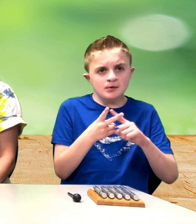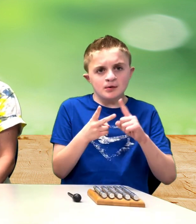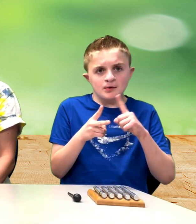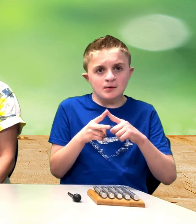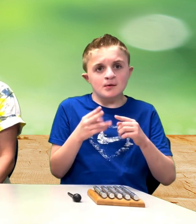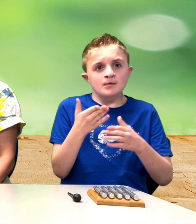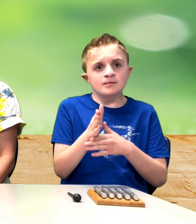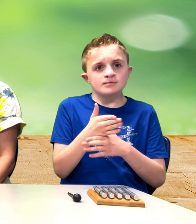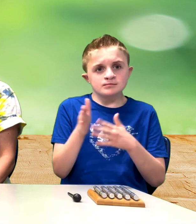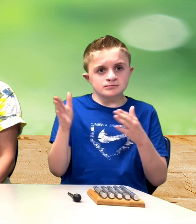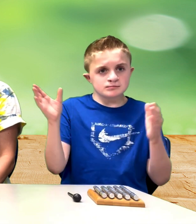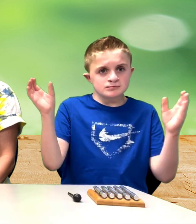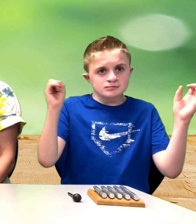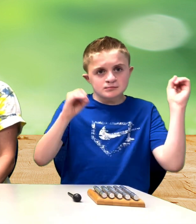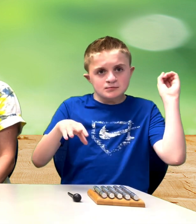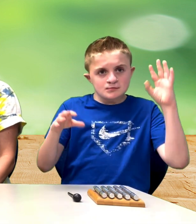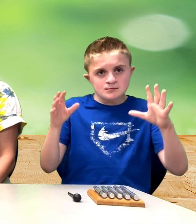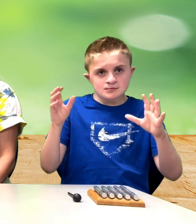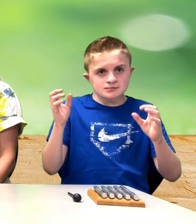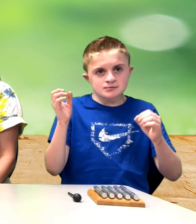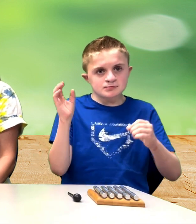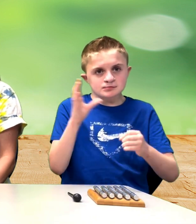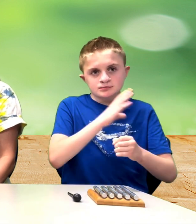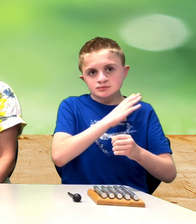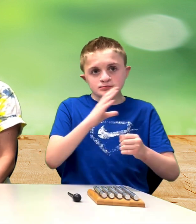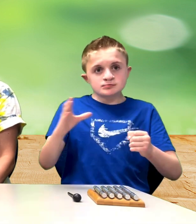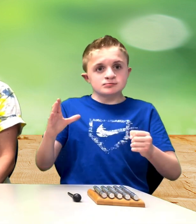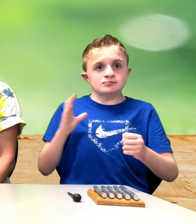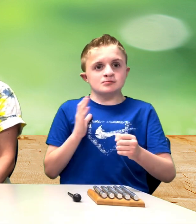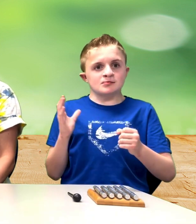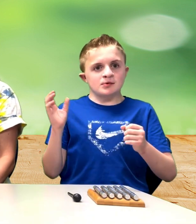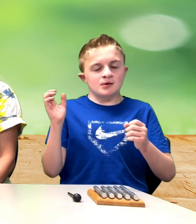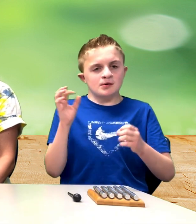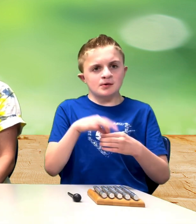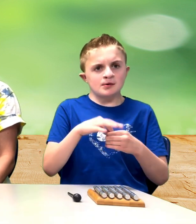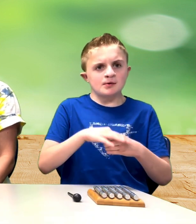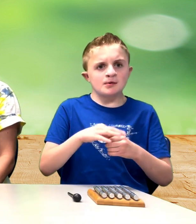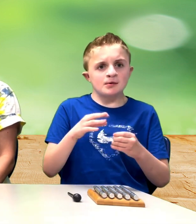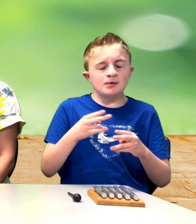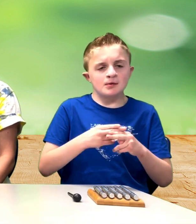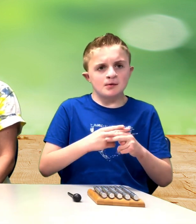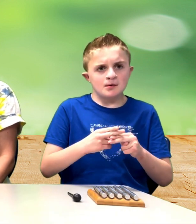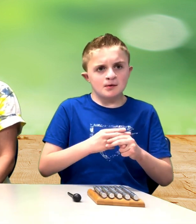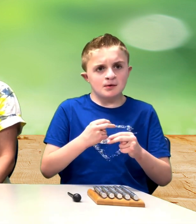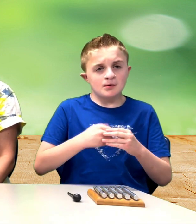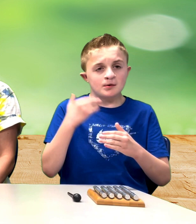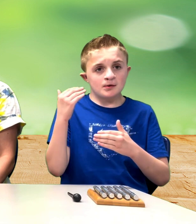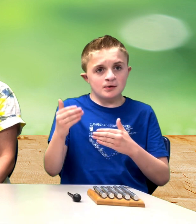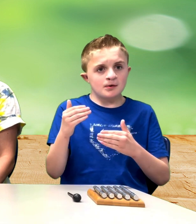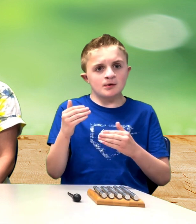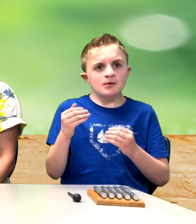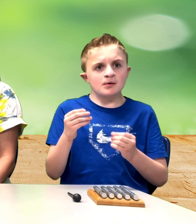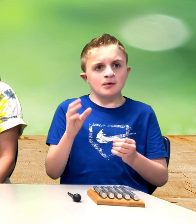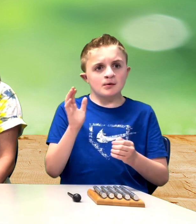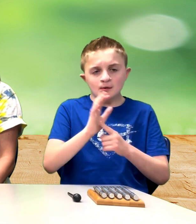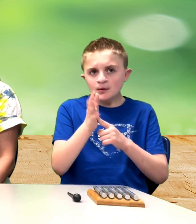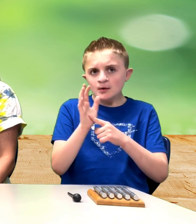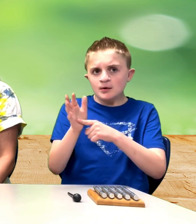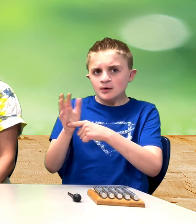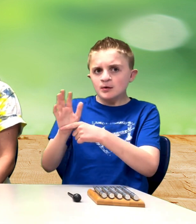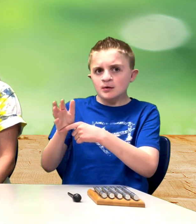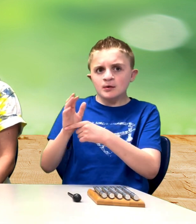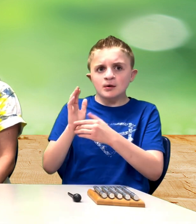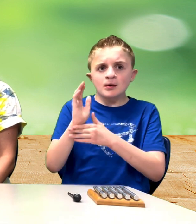student council elections are here. We will be showing you a short video